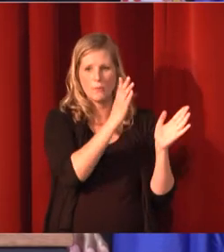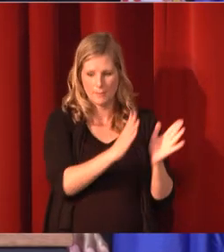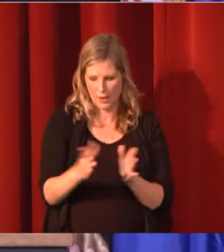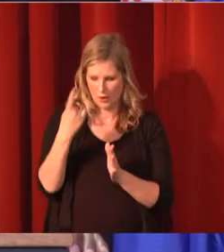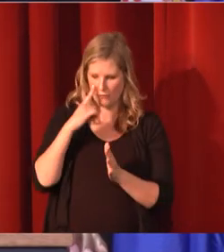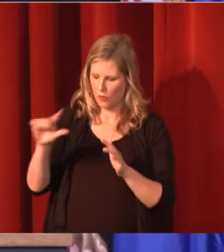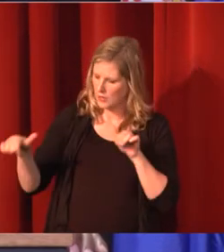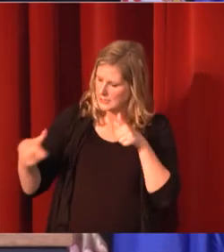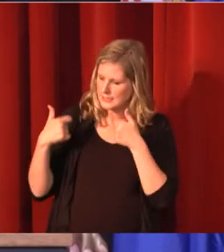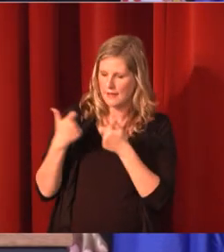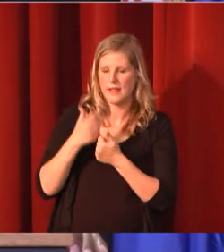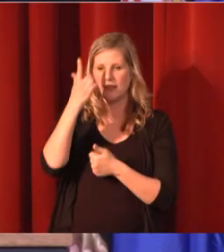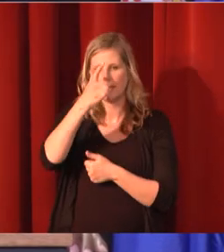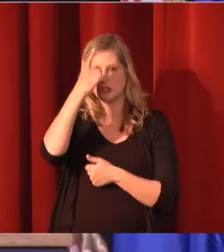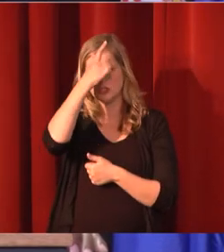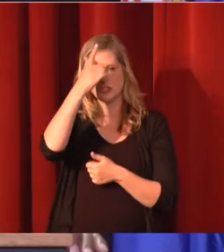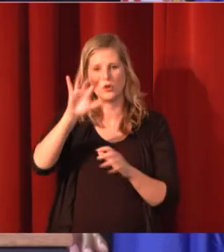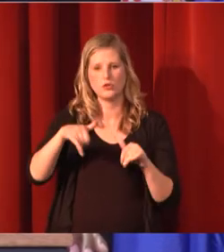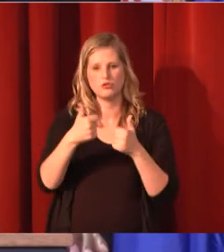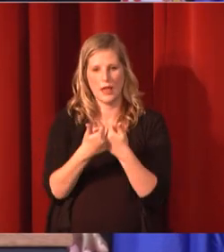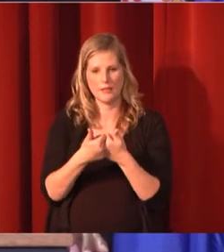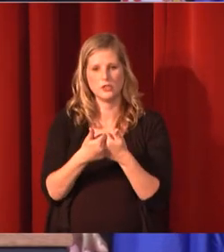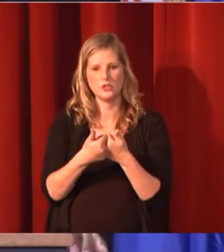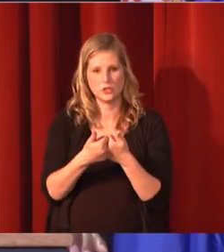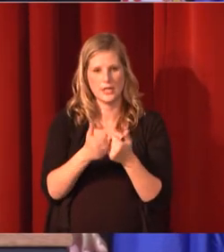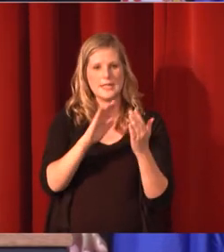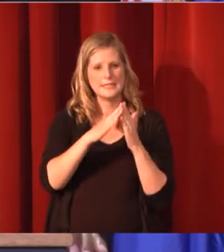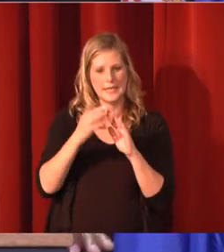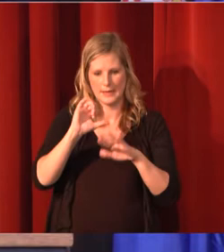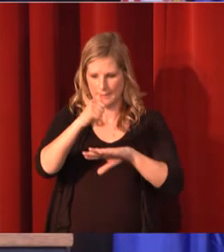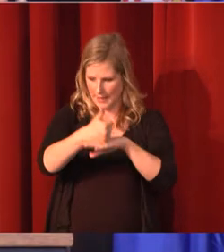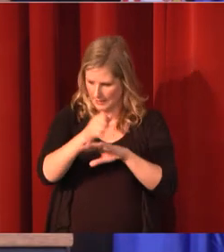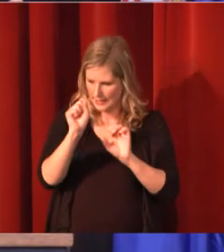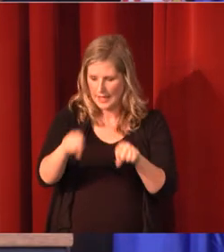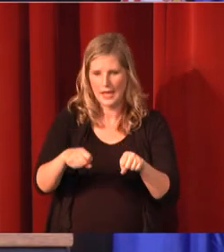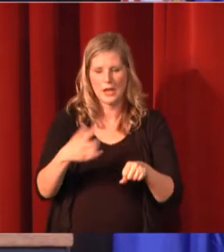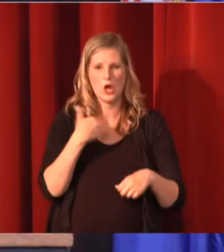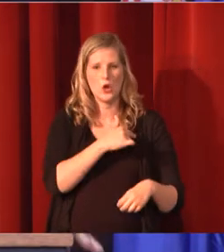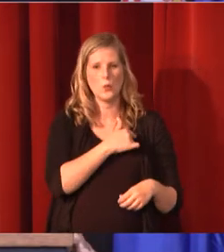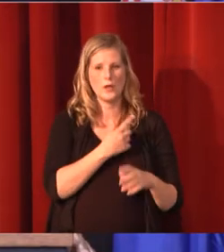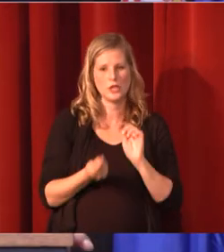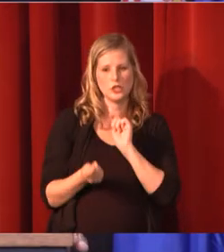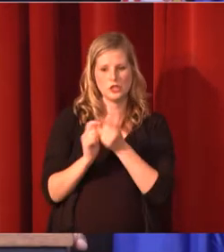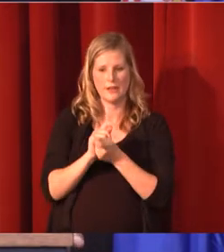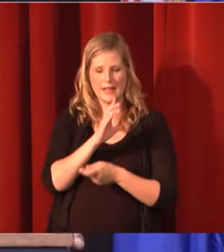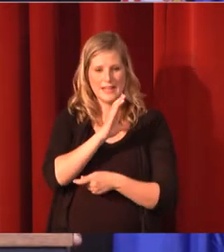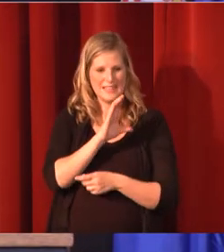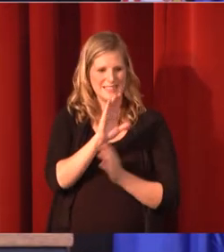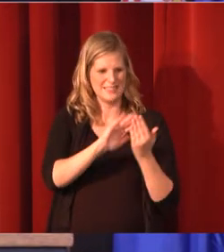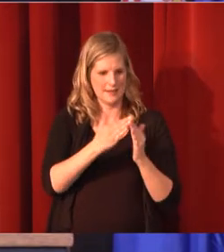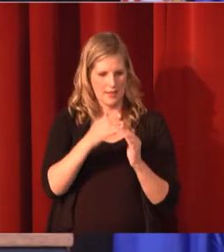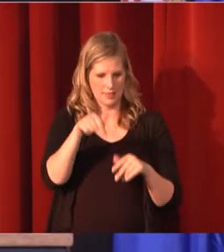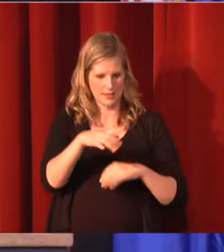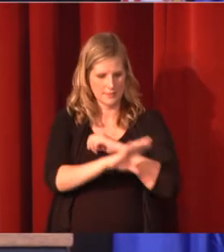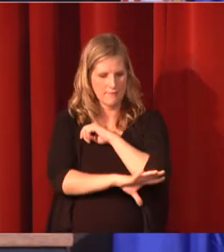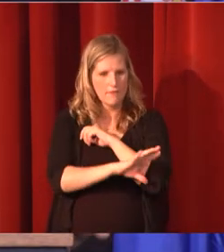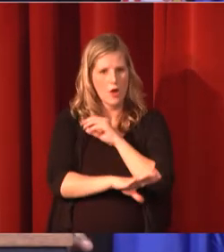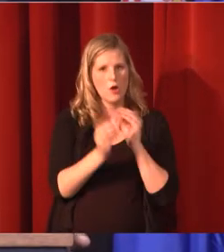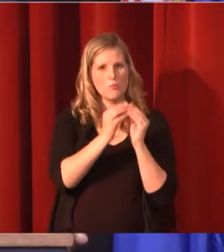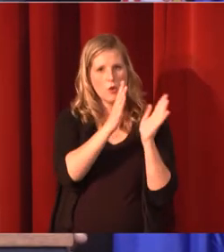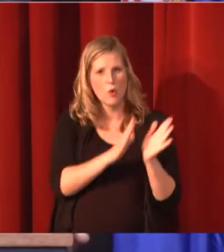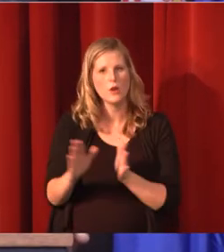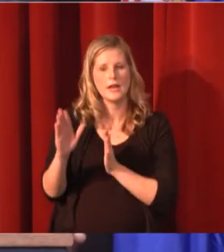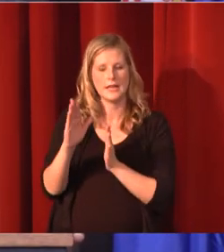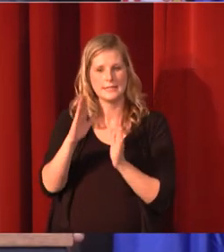toughest logistical challenges a city can make as we shift our city this fall to an organized hauling